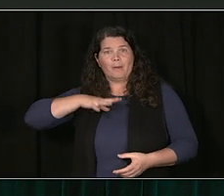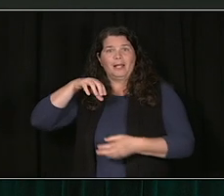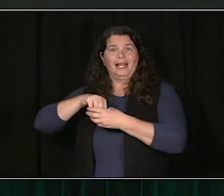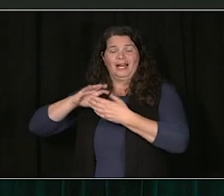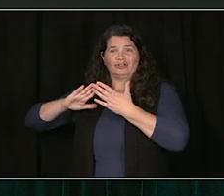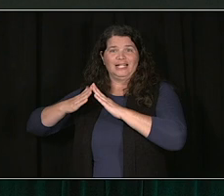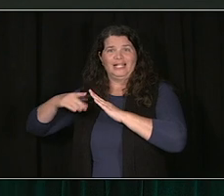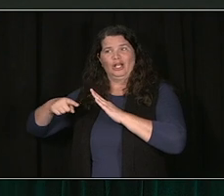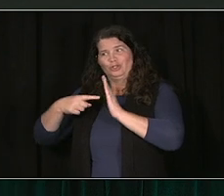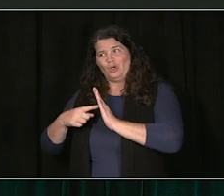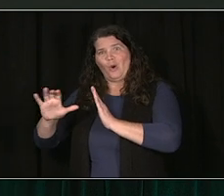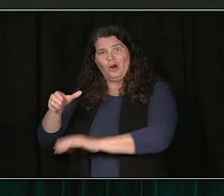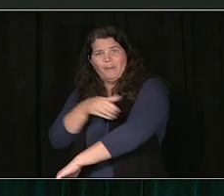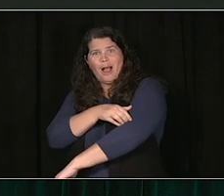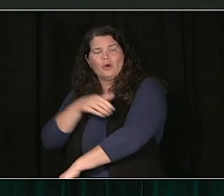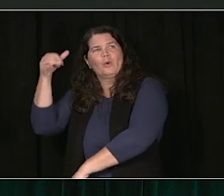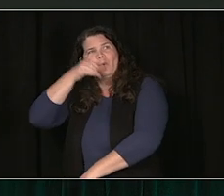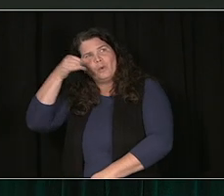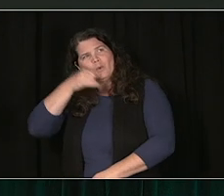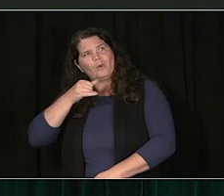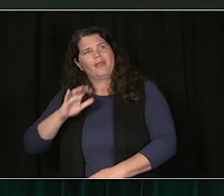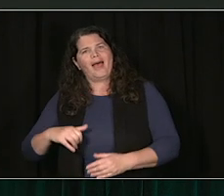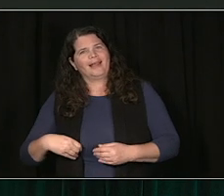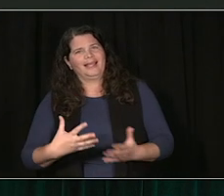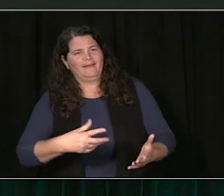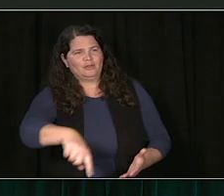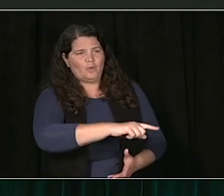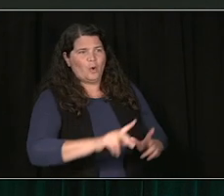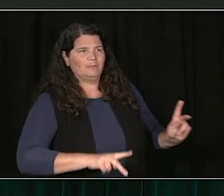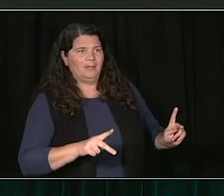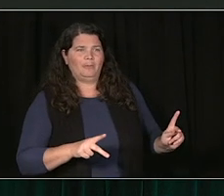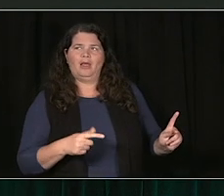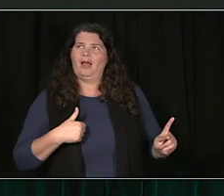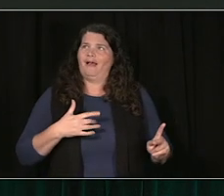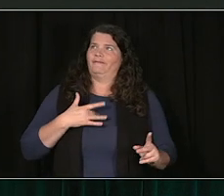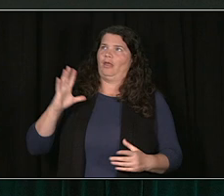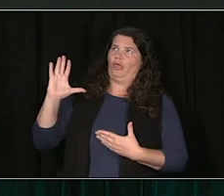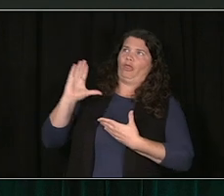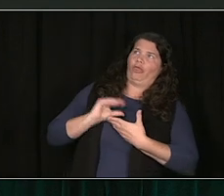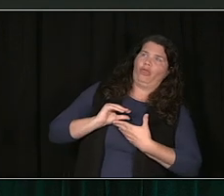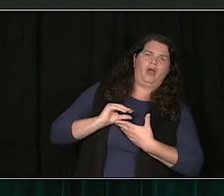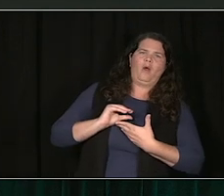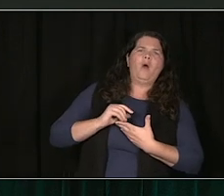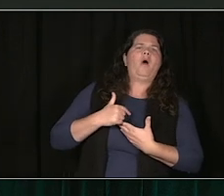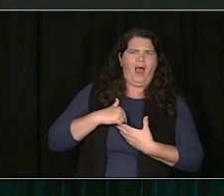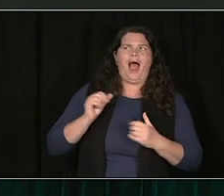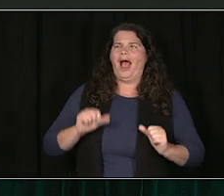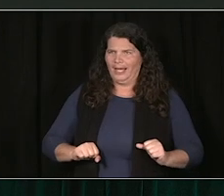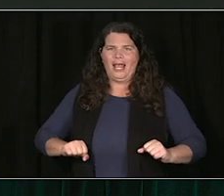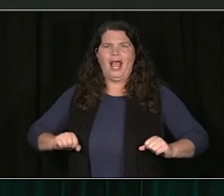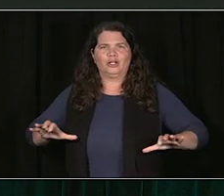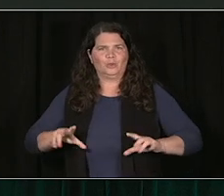showing that she has power, that gives some sometimes those silent, those people who feel silenced, the ability to believe that they can do